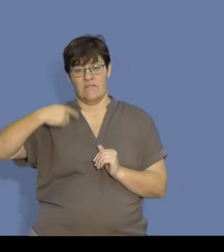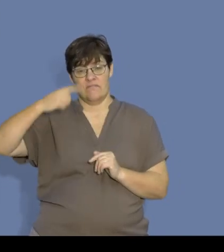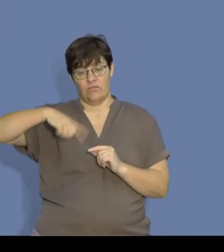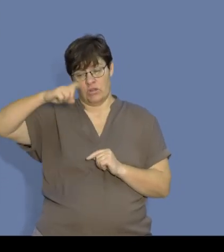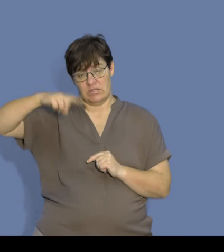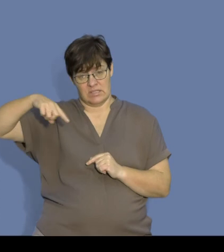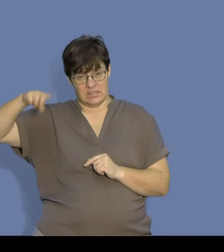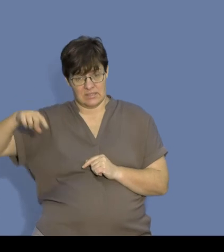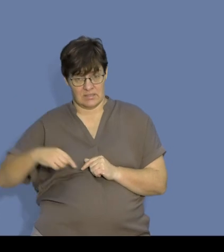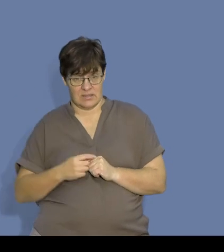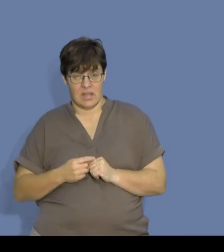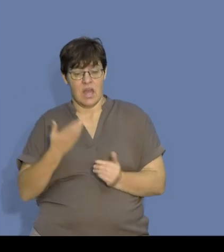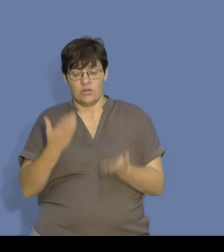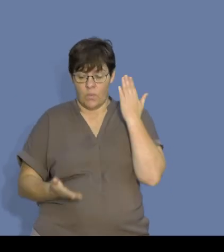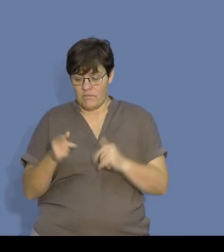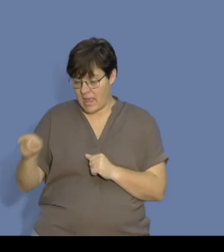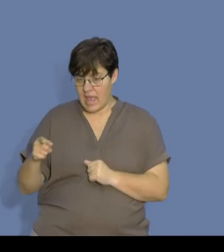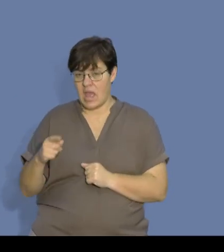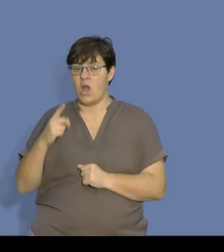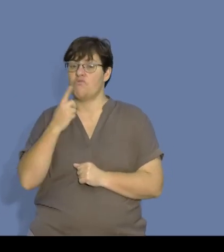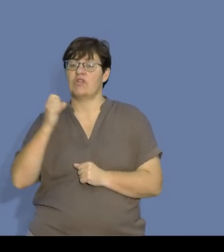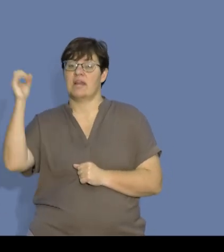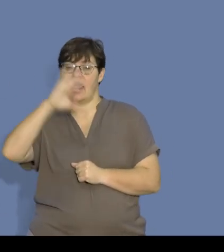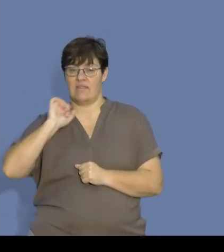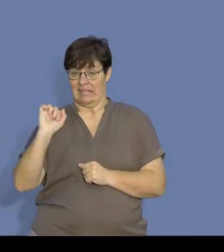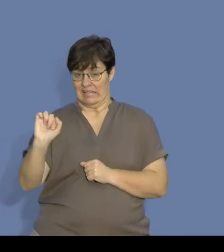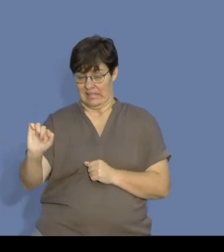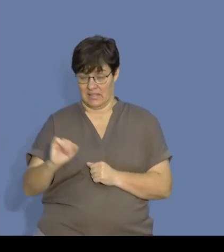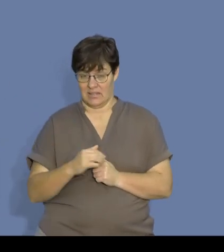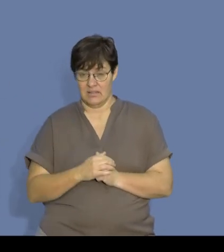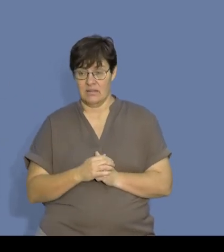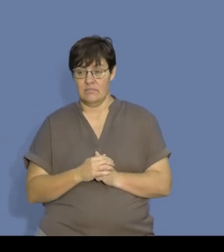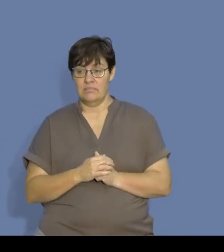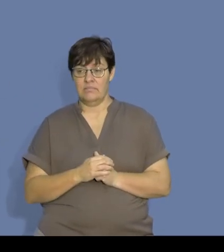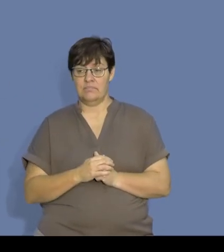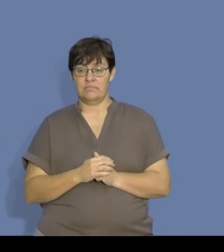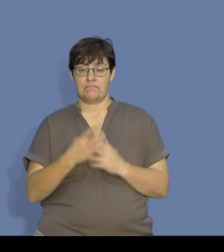it to red light's frequency. Okay? So we have